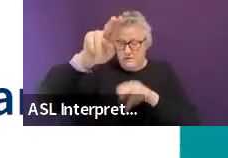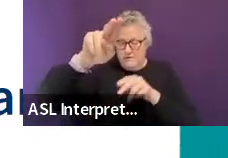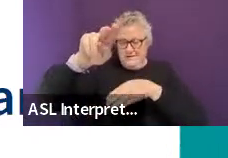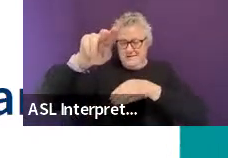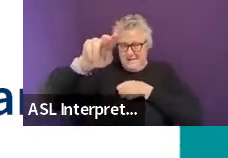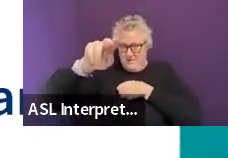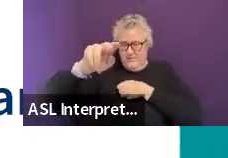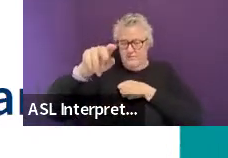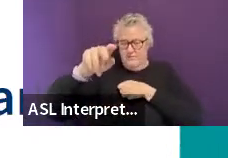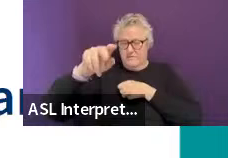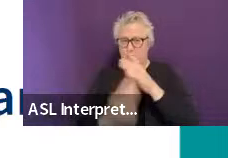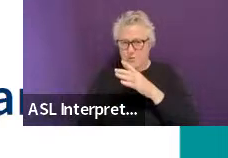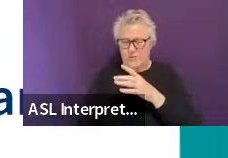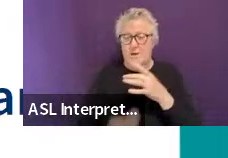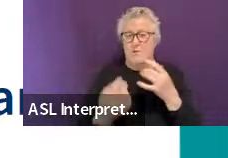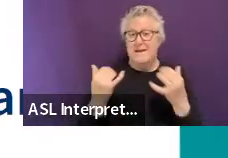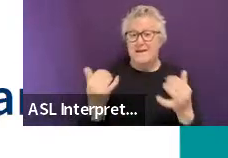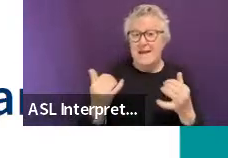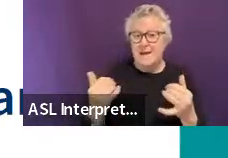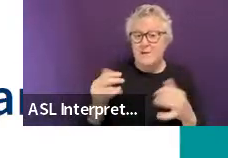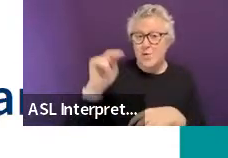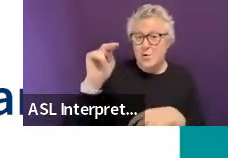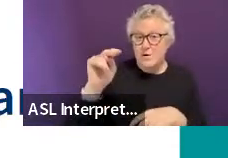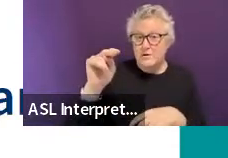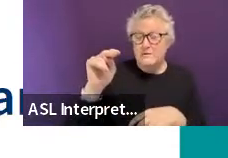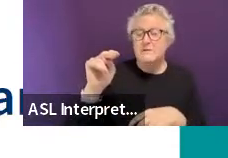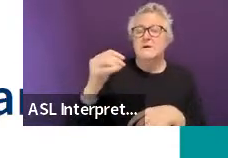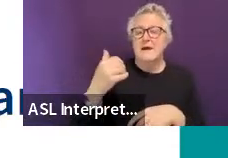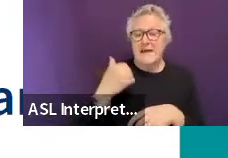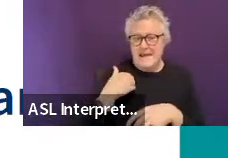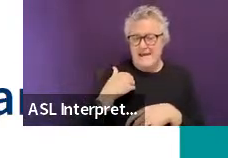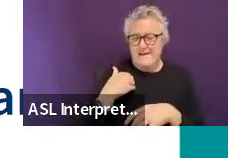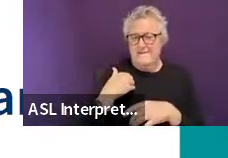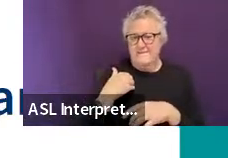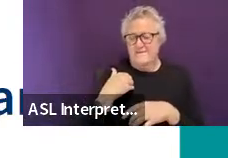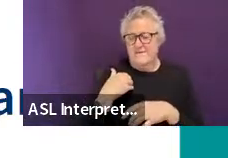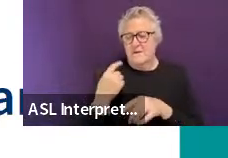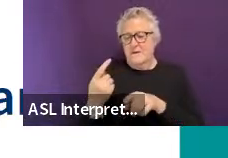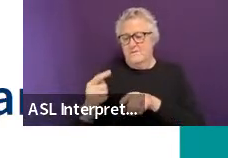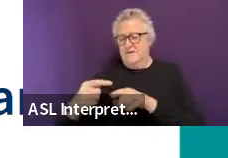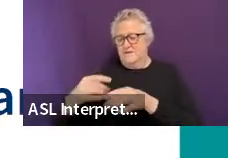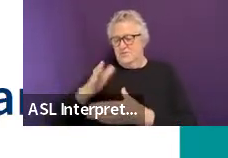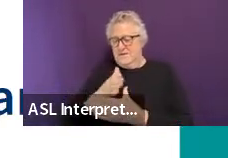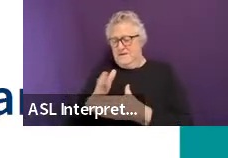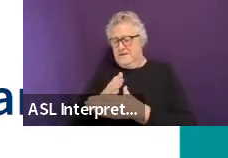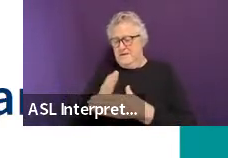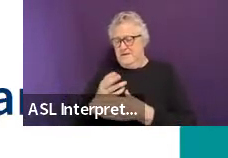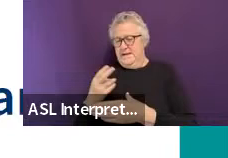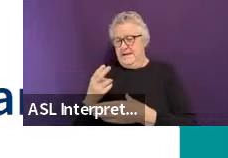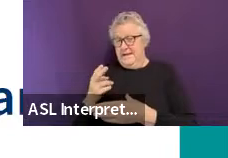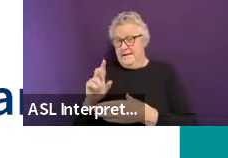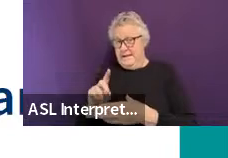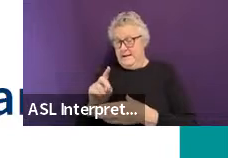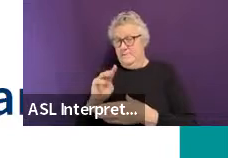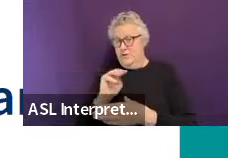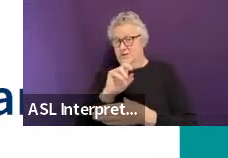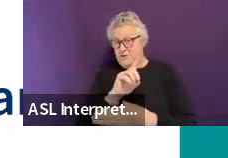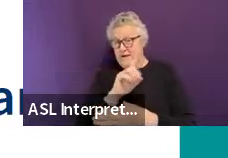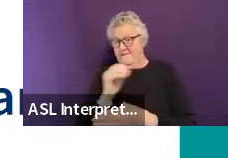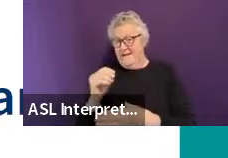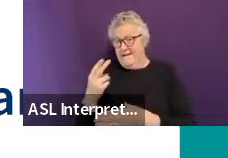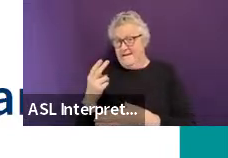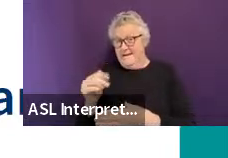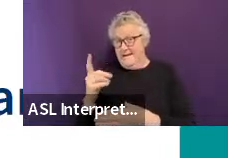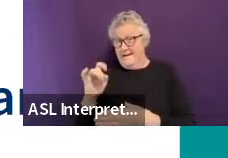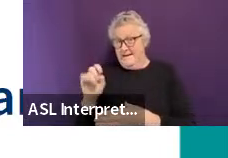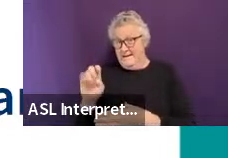video just showed, we've got an auxiliary lane between Marine Drive and Hayden Island. We've got an auxiliary lane between SR14 Mill Plain, between Mill Plain